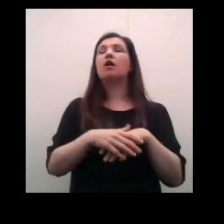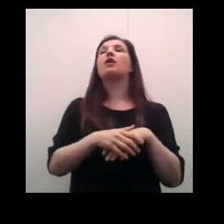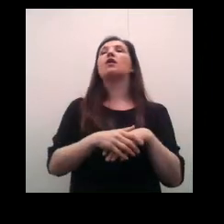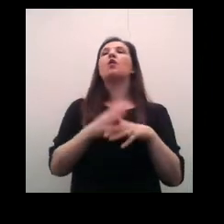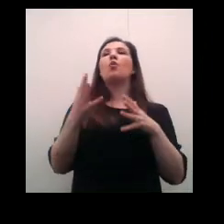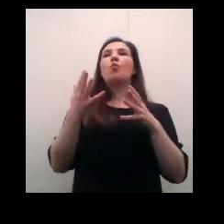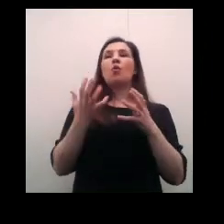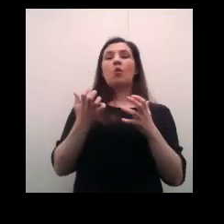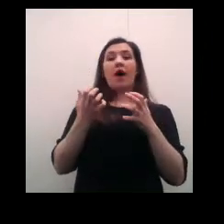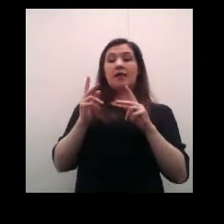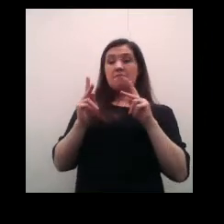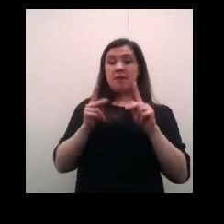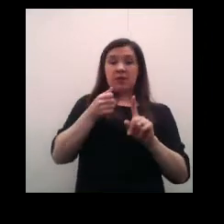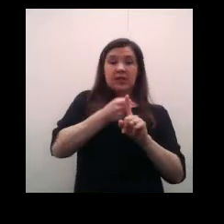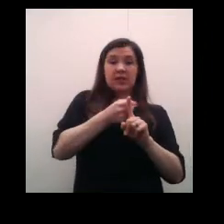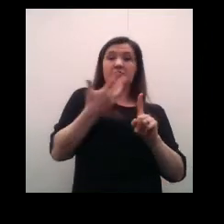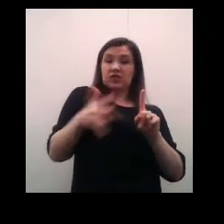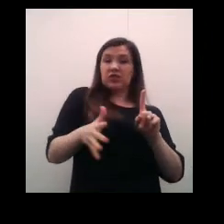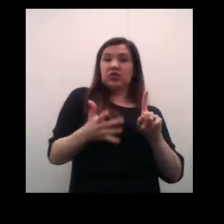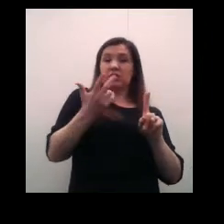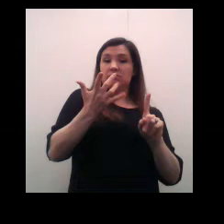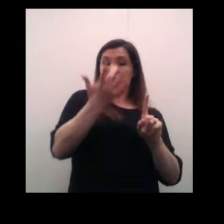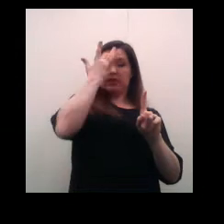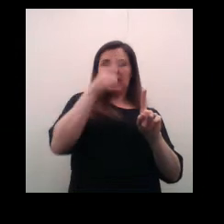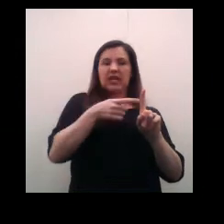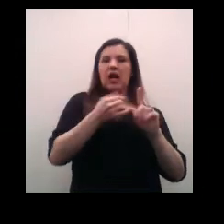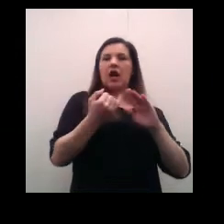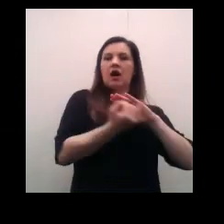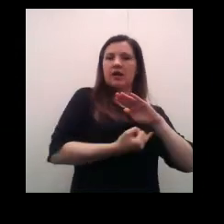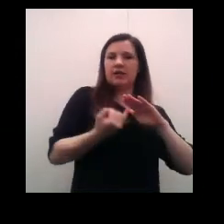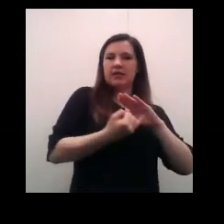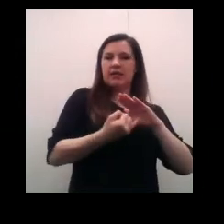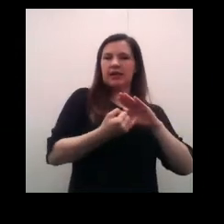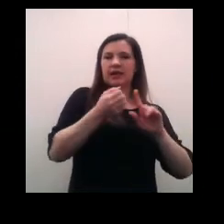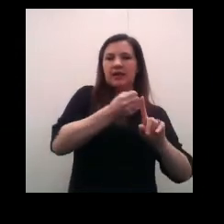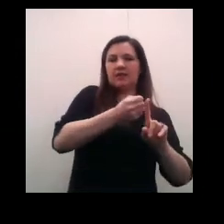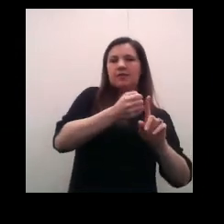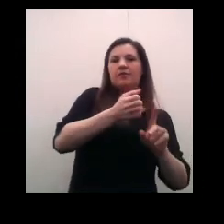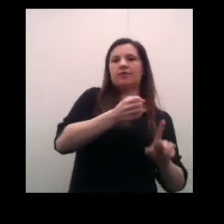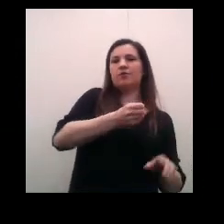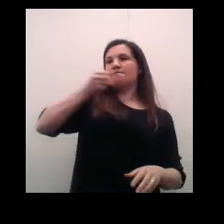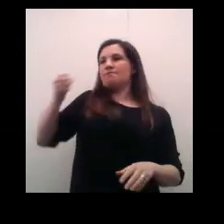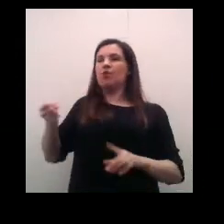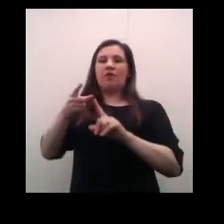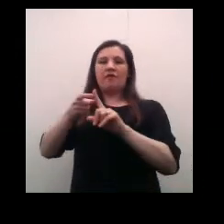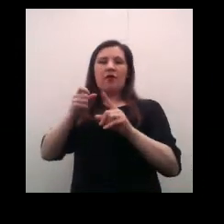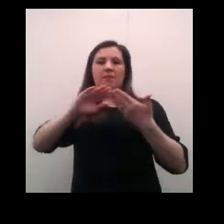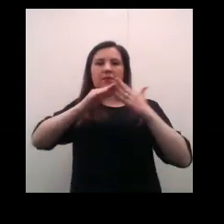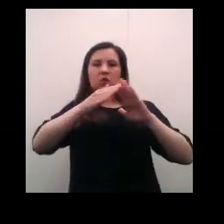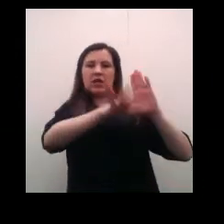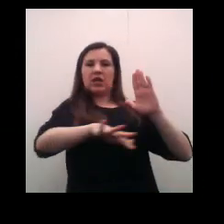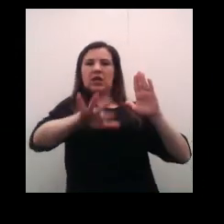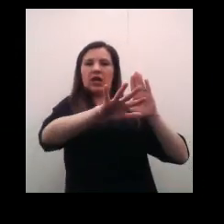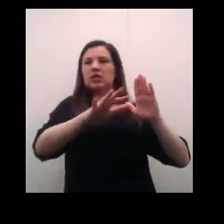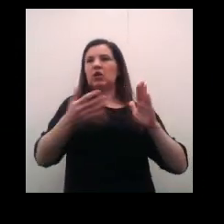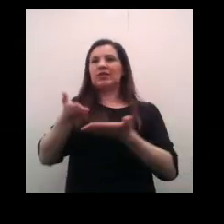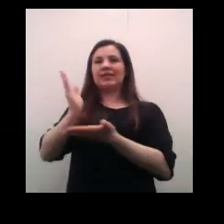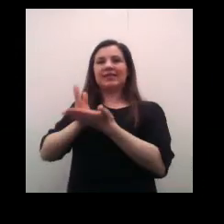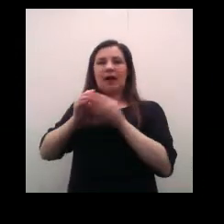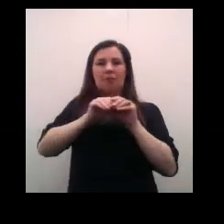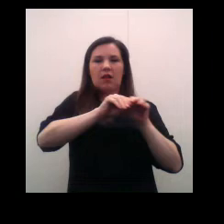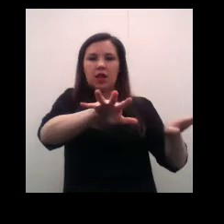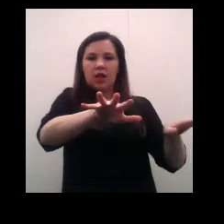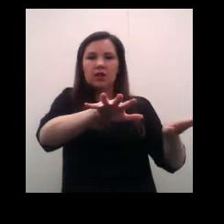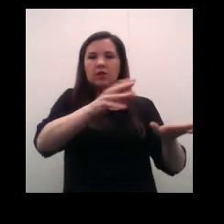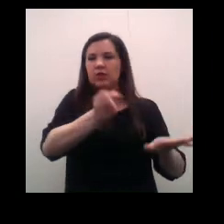to isolate the people who are infected and remove them from the rest of the community to stop the chain of transmission. So if you